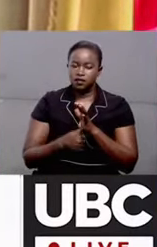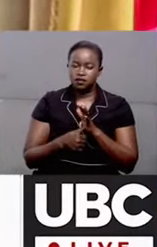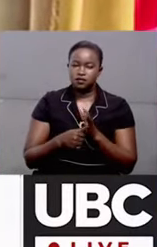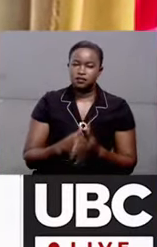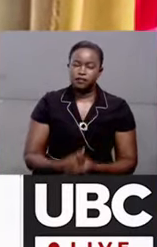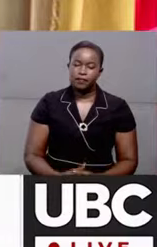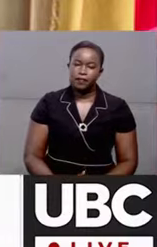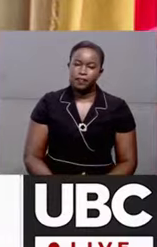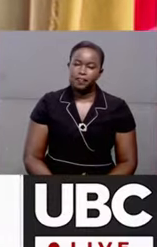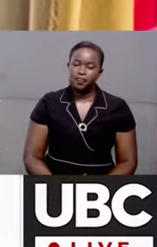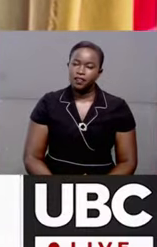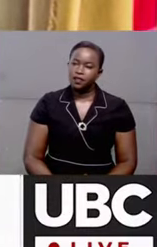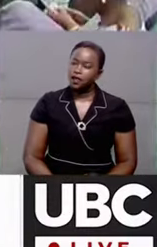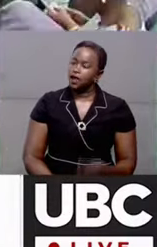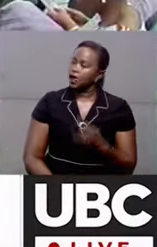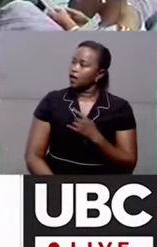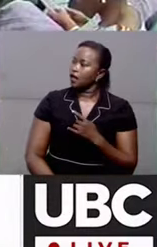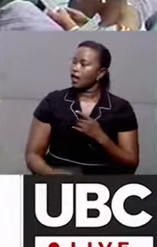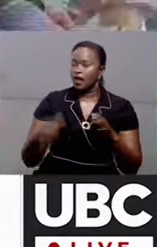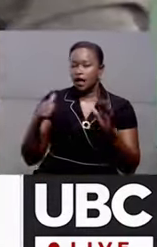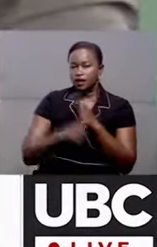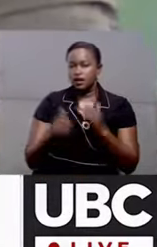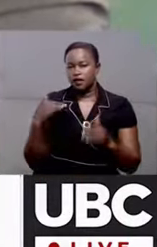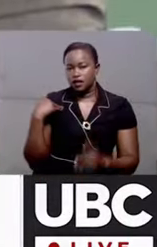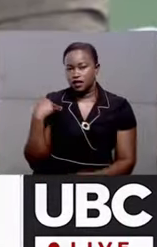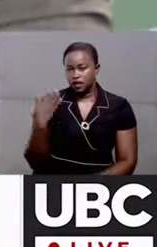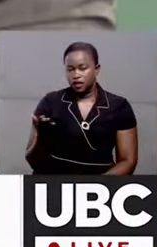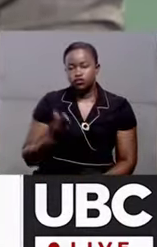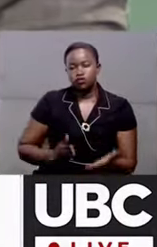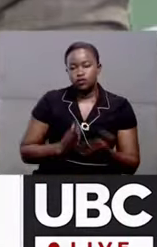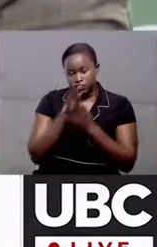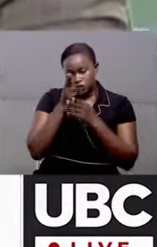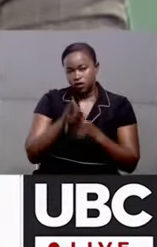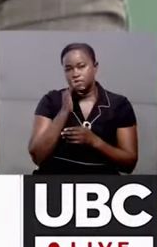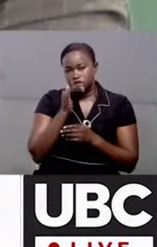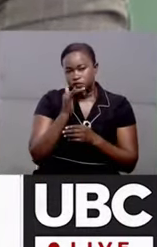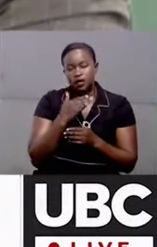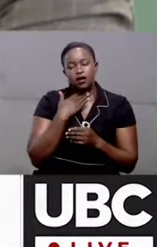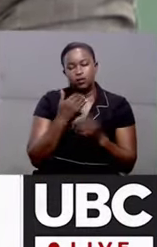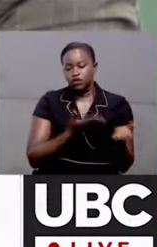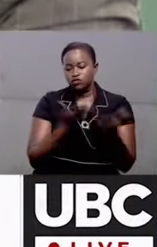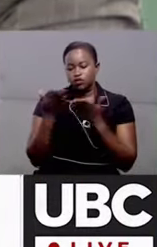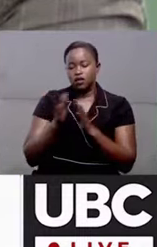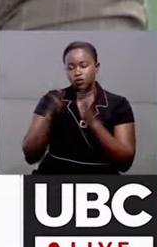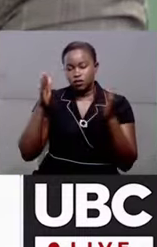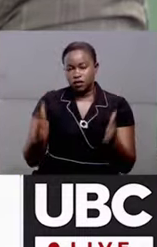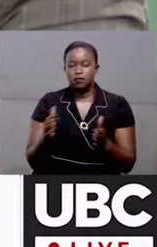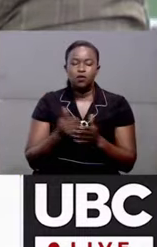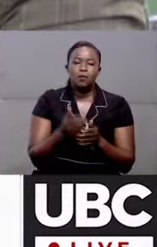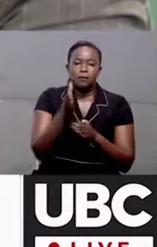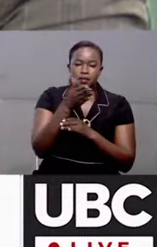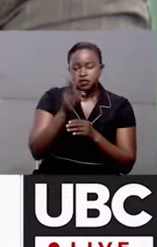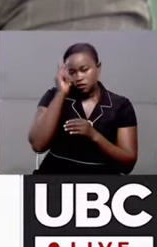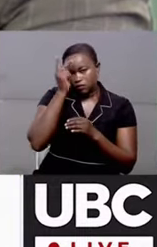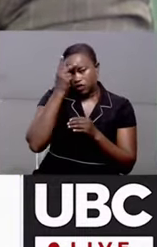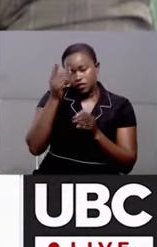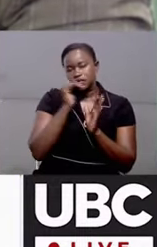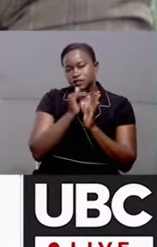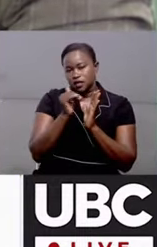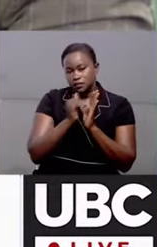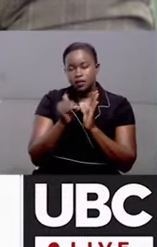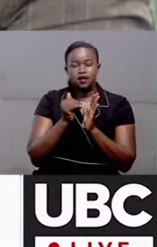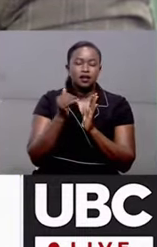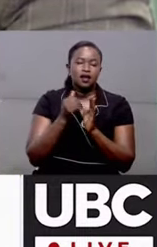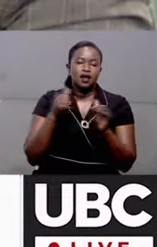Right Honorable Speaker, under delegation, I wish to lay on table the Ministerial Policy Statement of